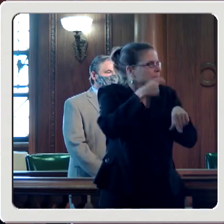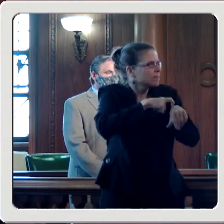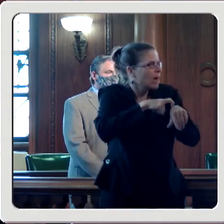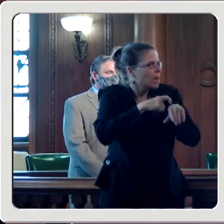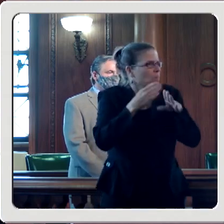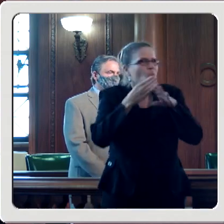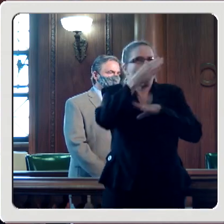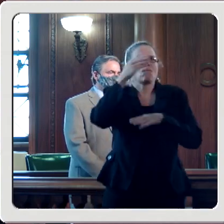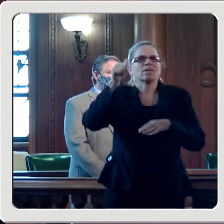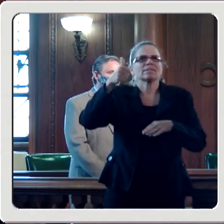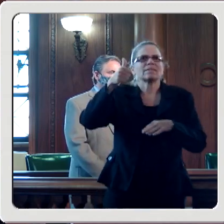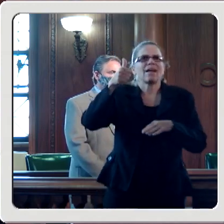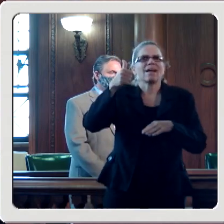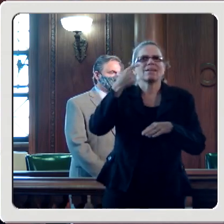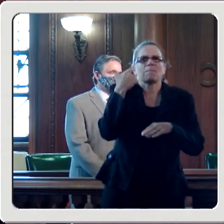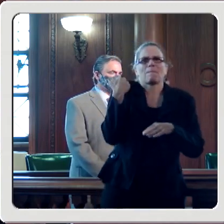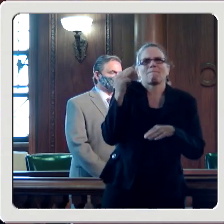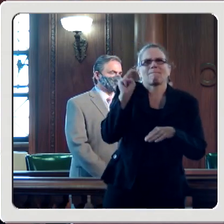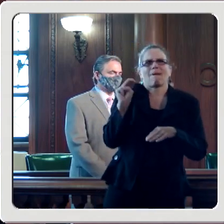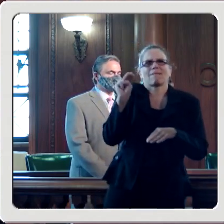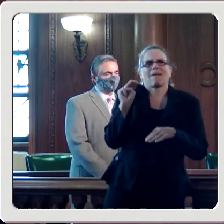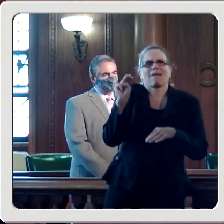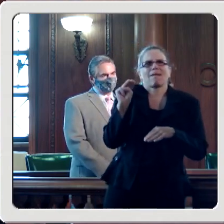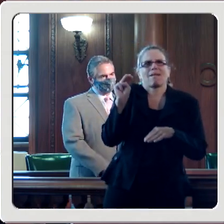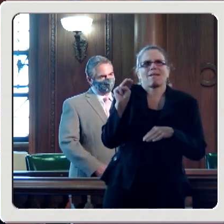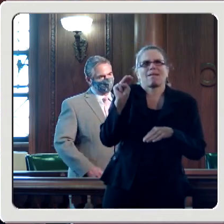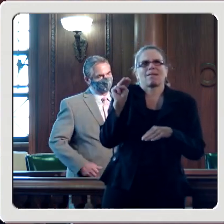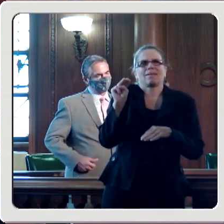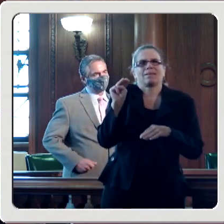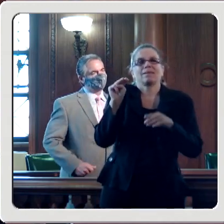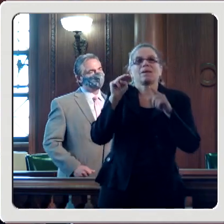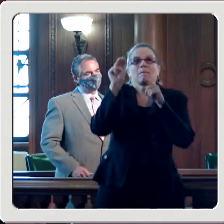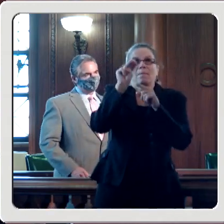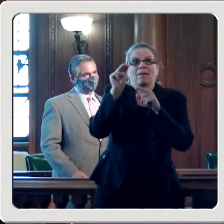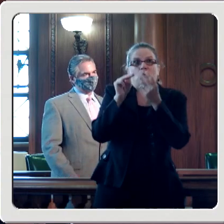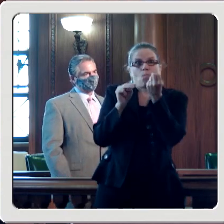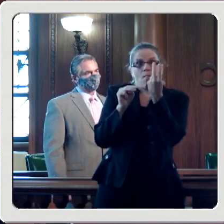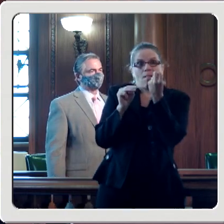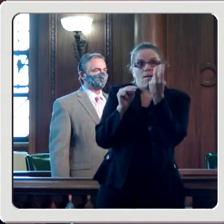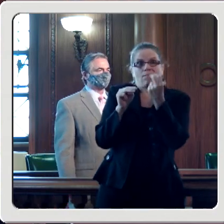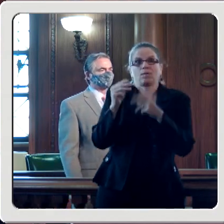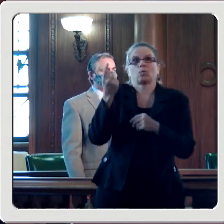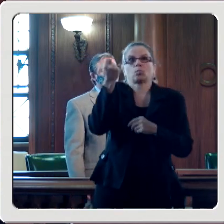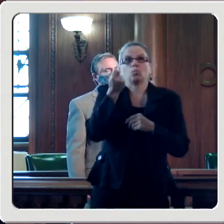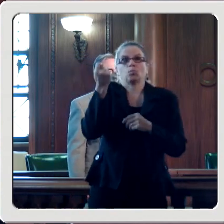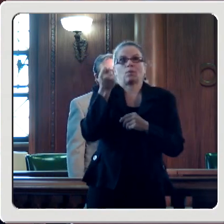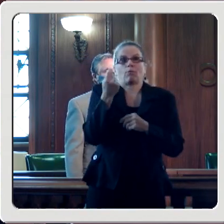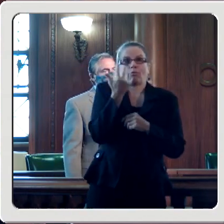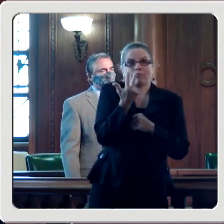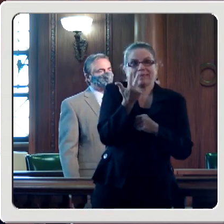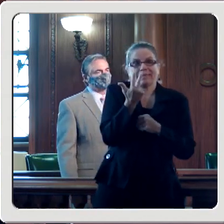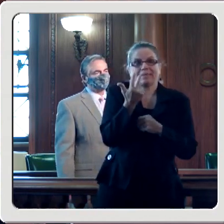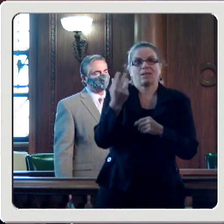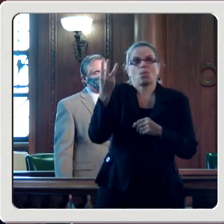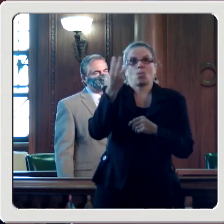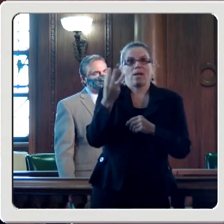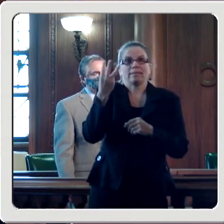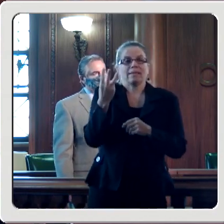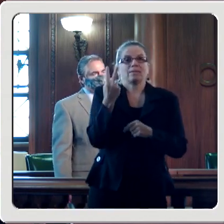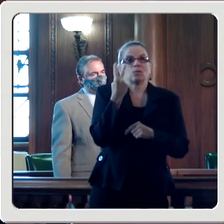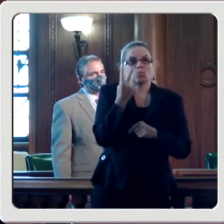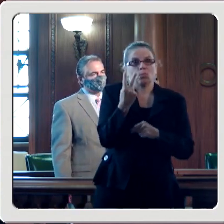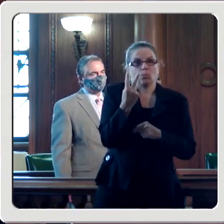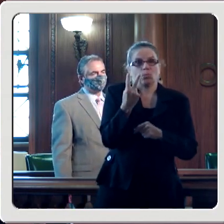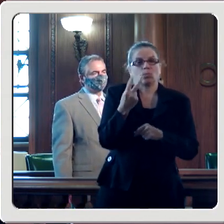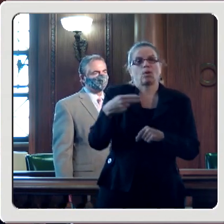Monday. So Monday was 12, Tuesday was 3, Wednesday was 2, Thursday was 7,